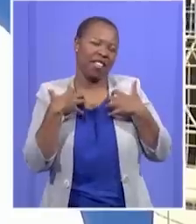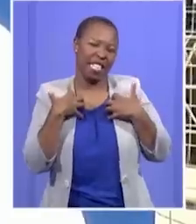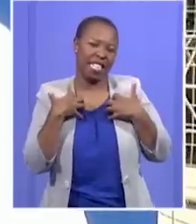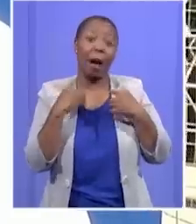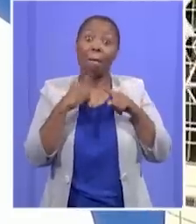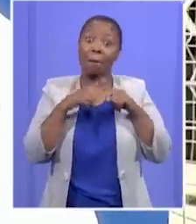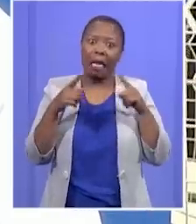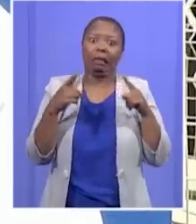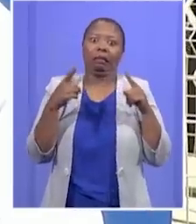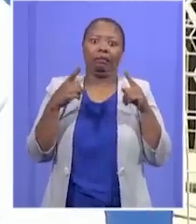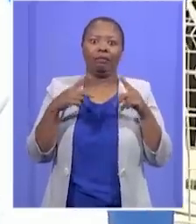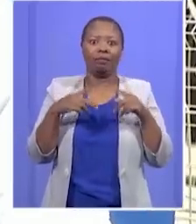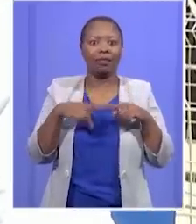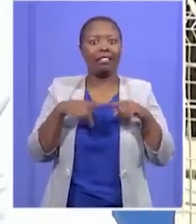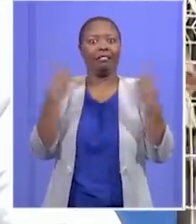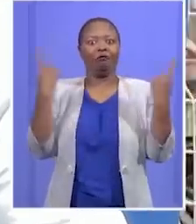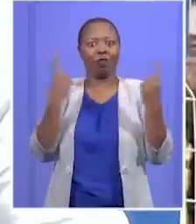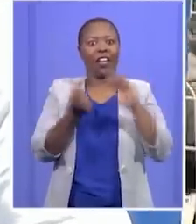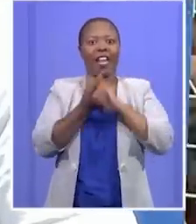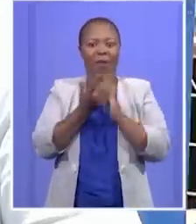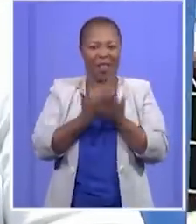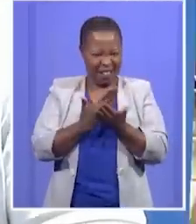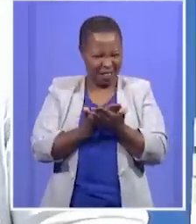be. Well, the